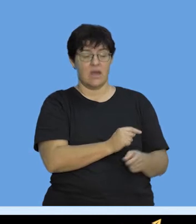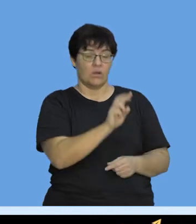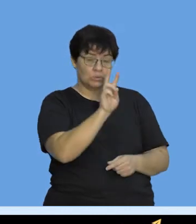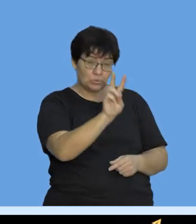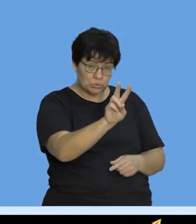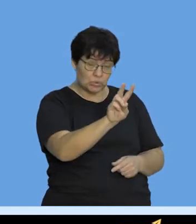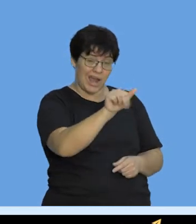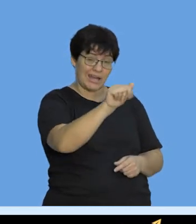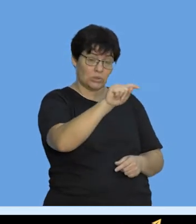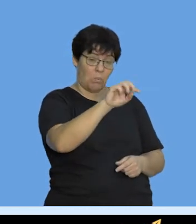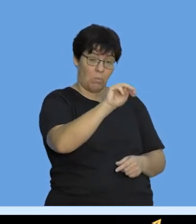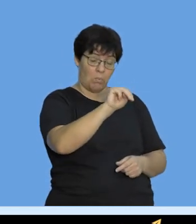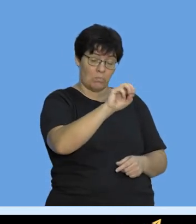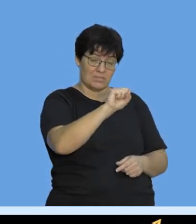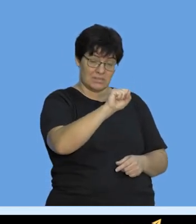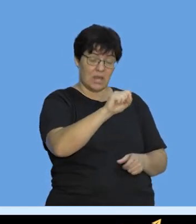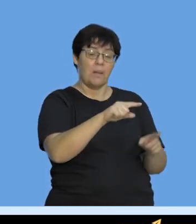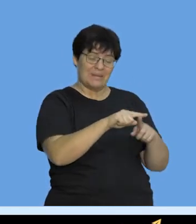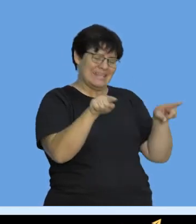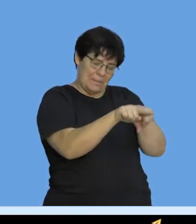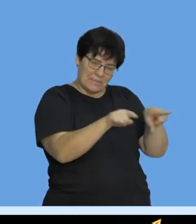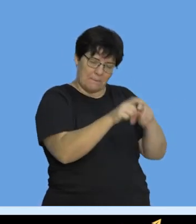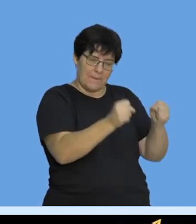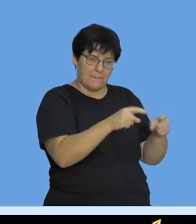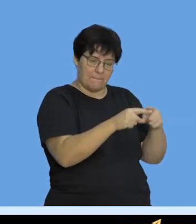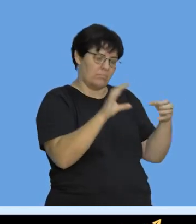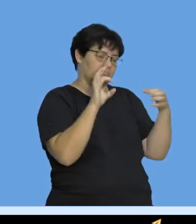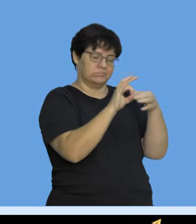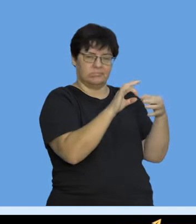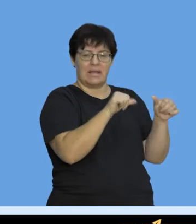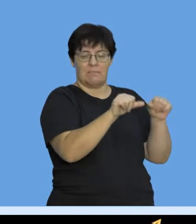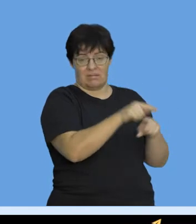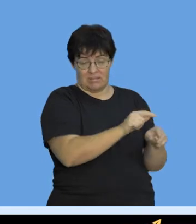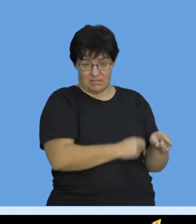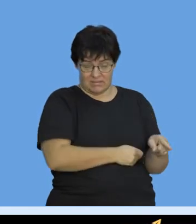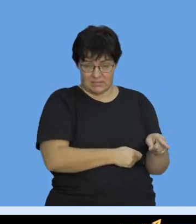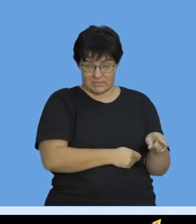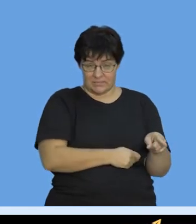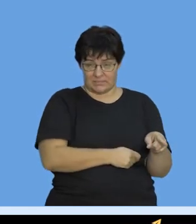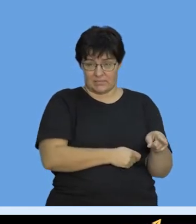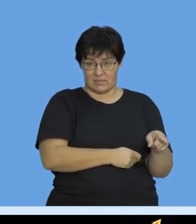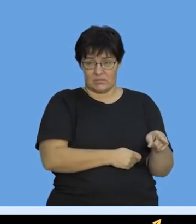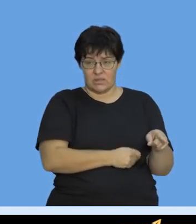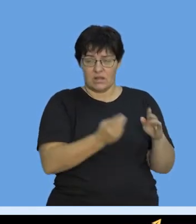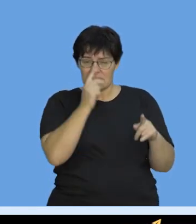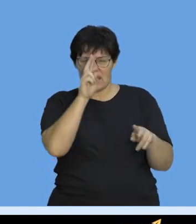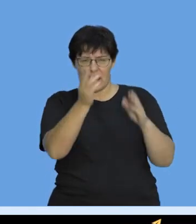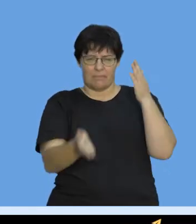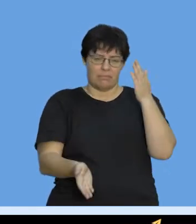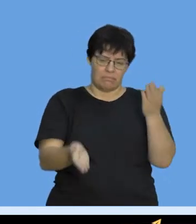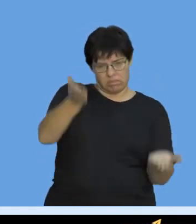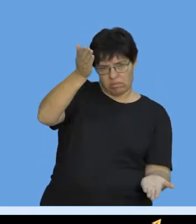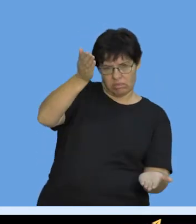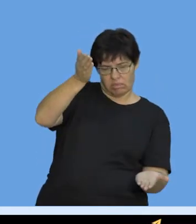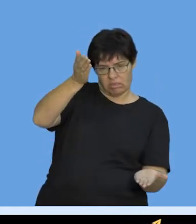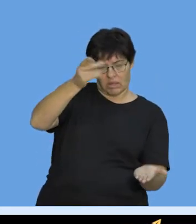of the same kind that are chemically joined together. If I draw attention to, the balance there, it says we've got 2,